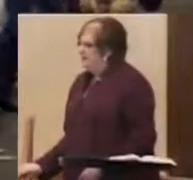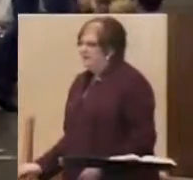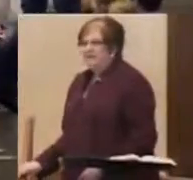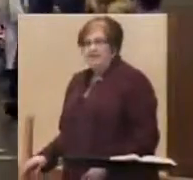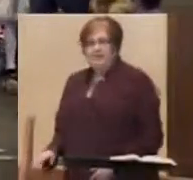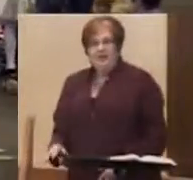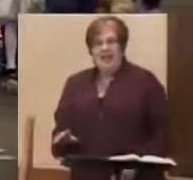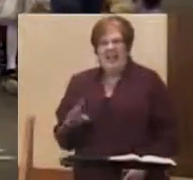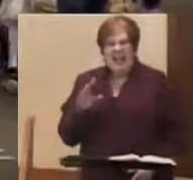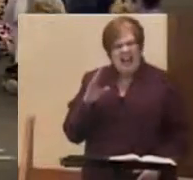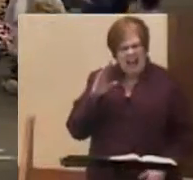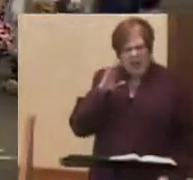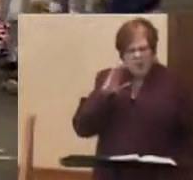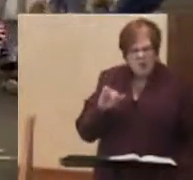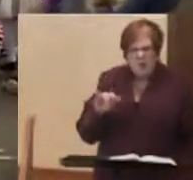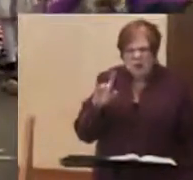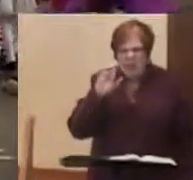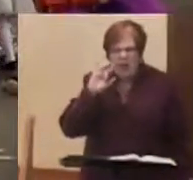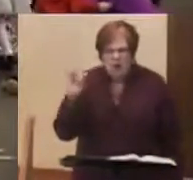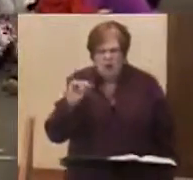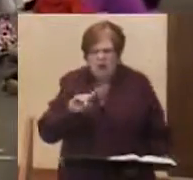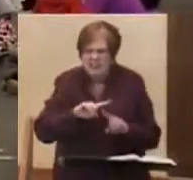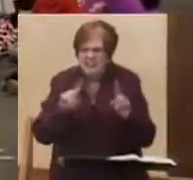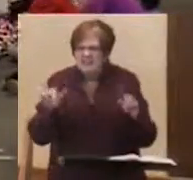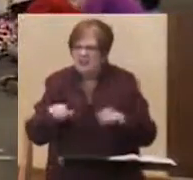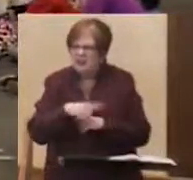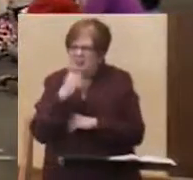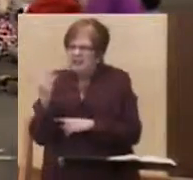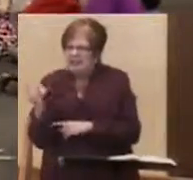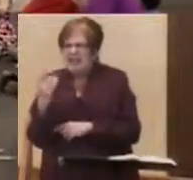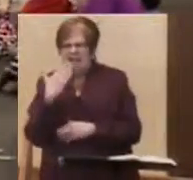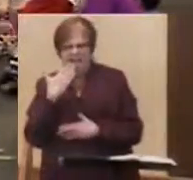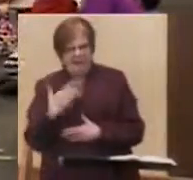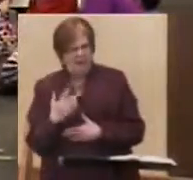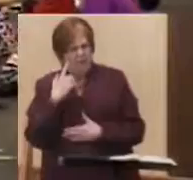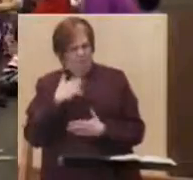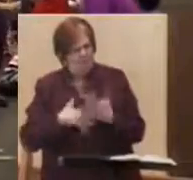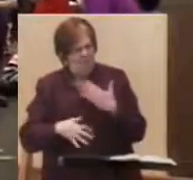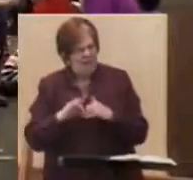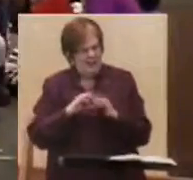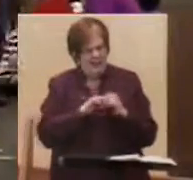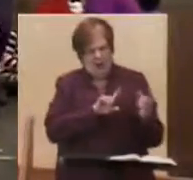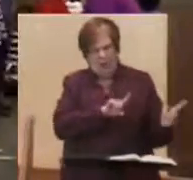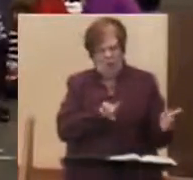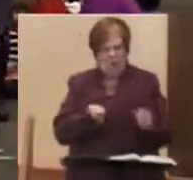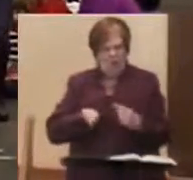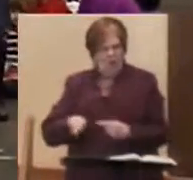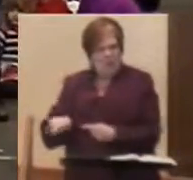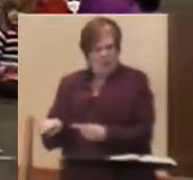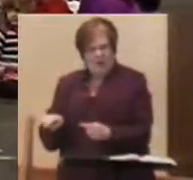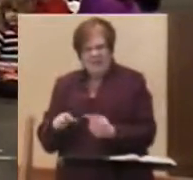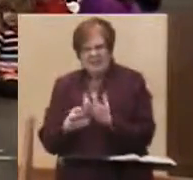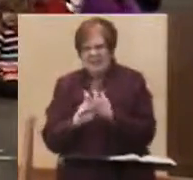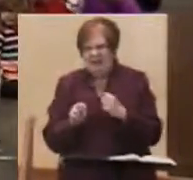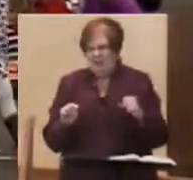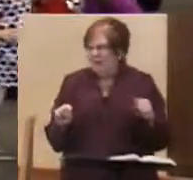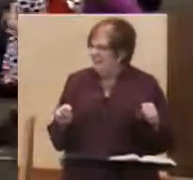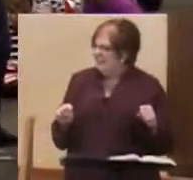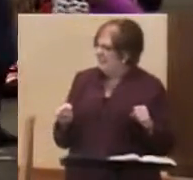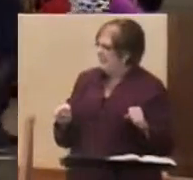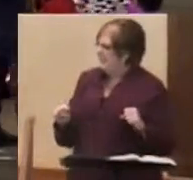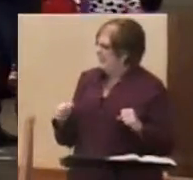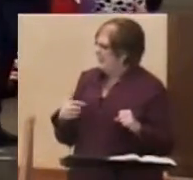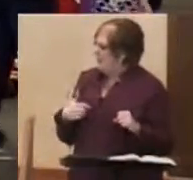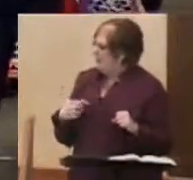So I know it looks a little different up here today, and thank you for finding your way up here safely.